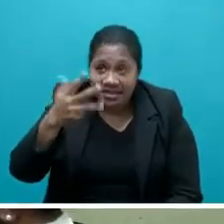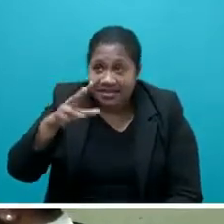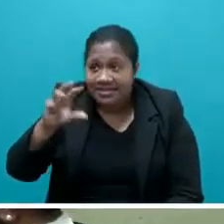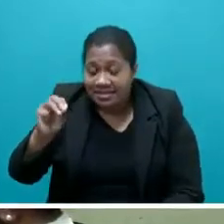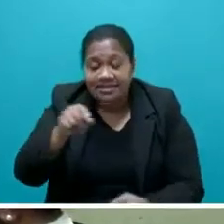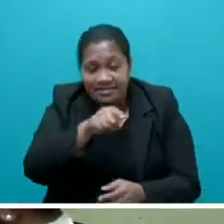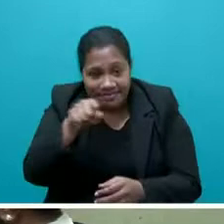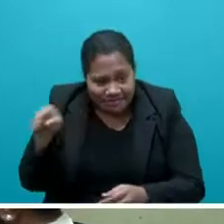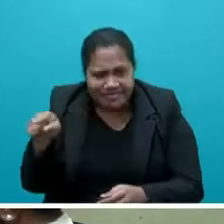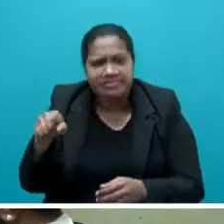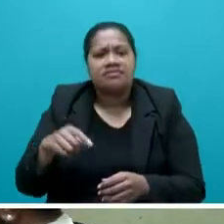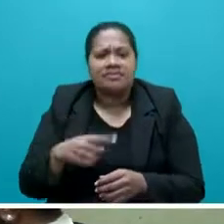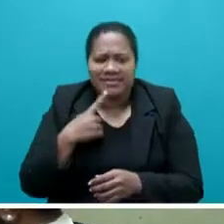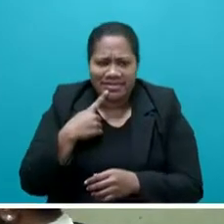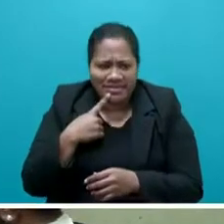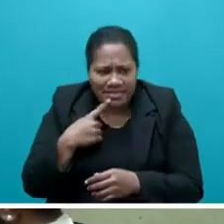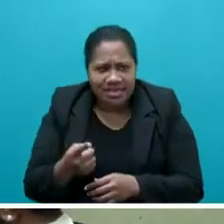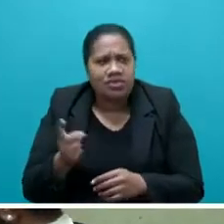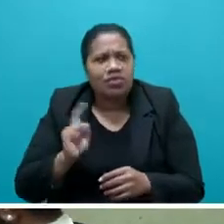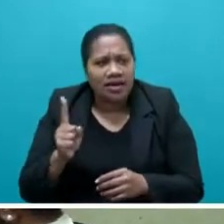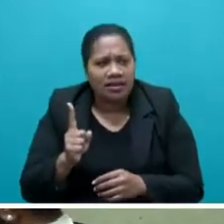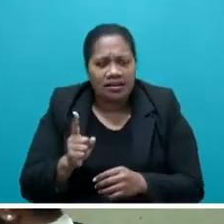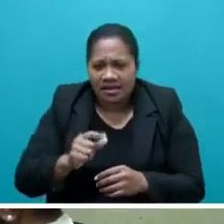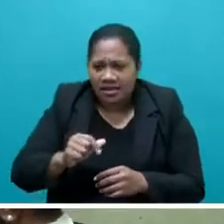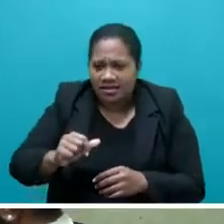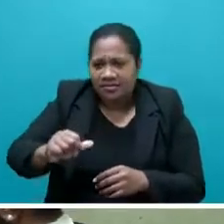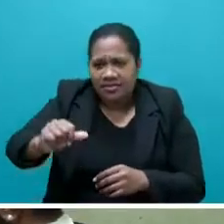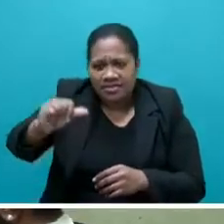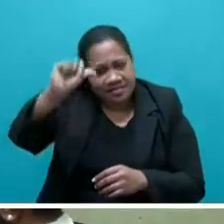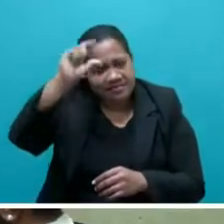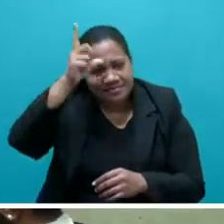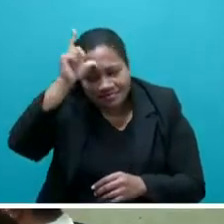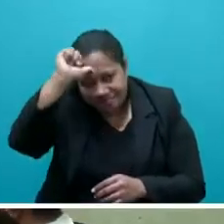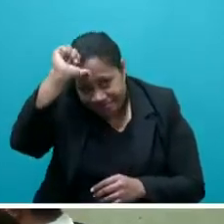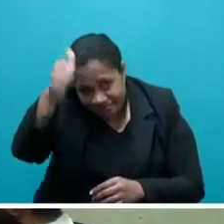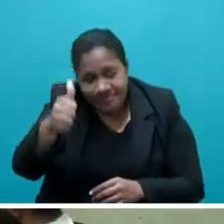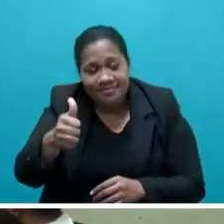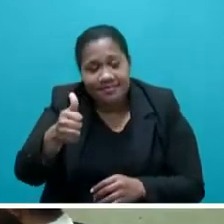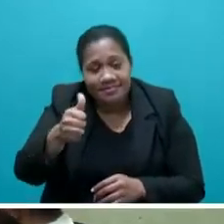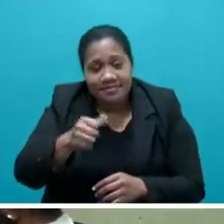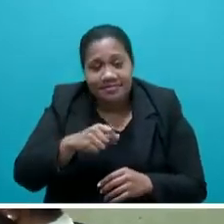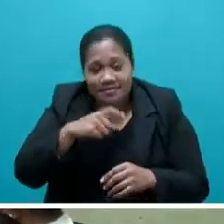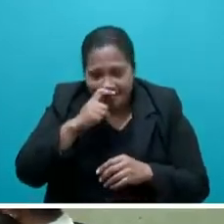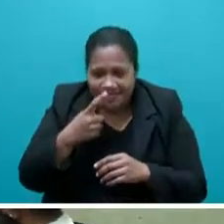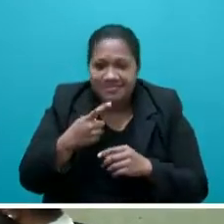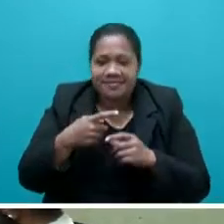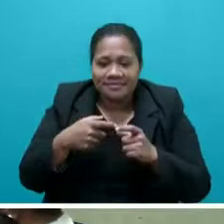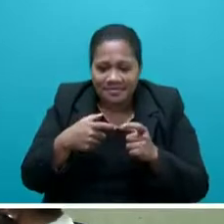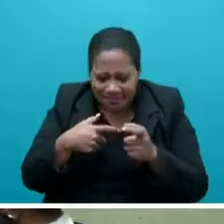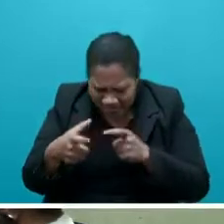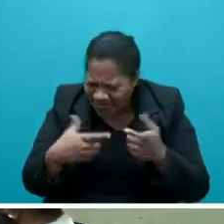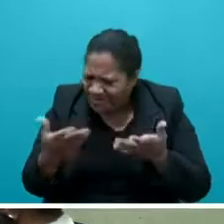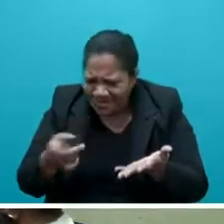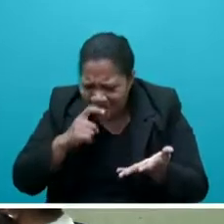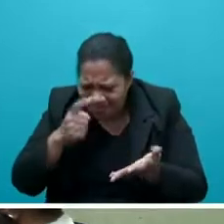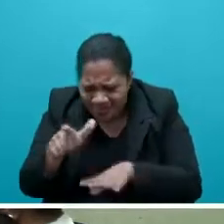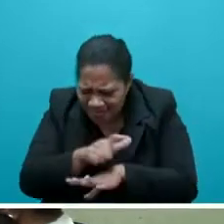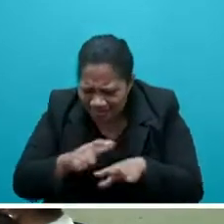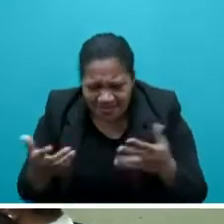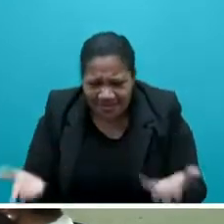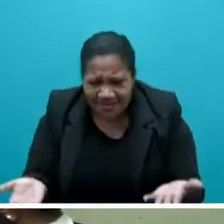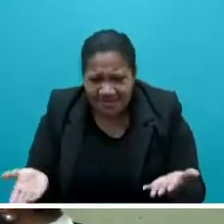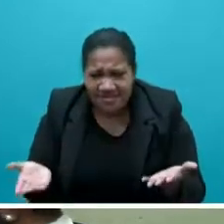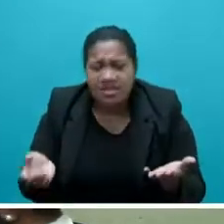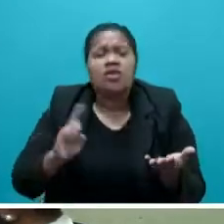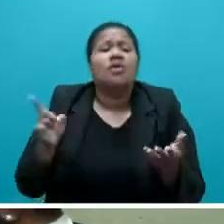said at that point in time that the Indo-Fijians were very poor because they're landless. Now you can go on harping on about ethnic groups, but what